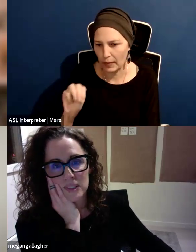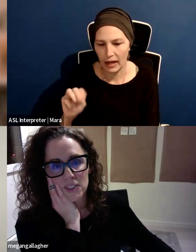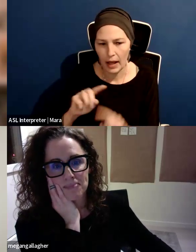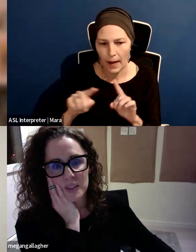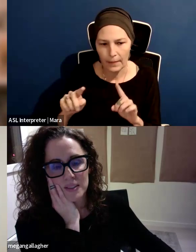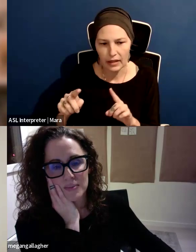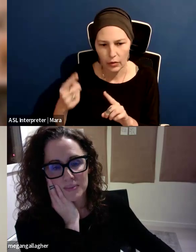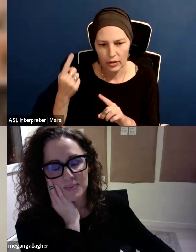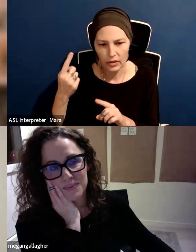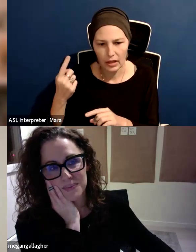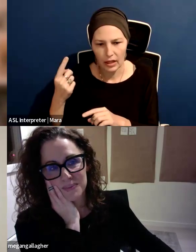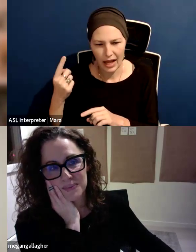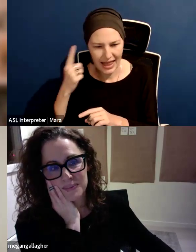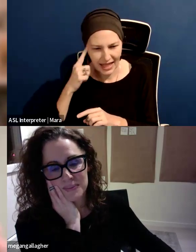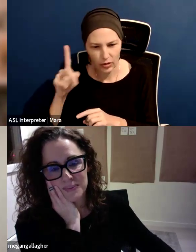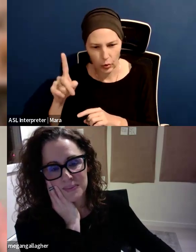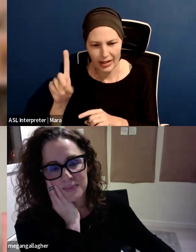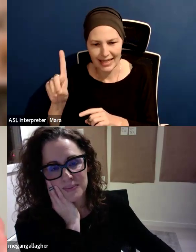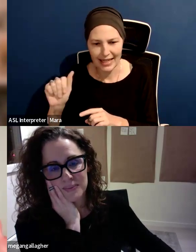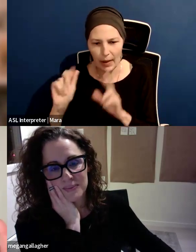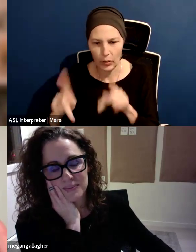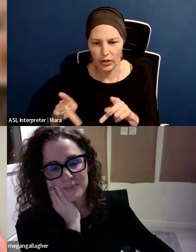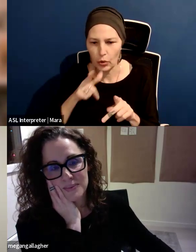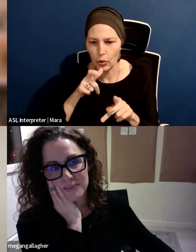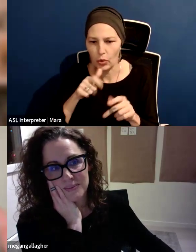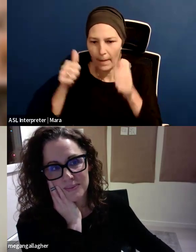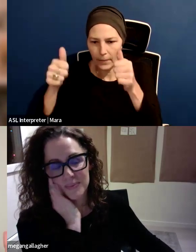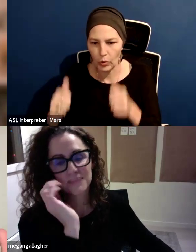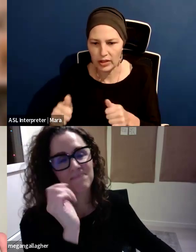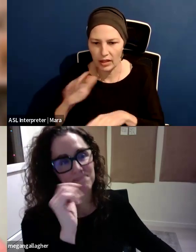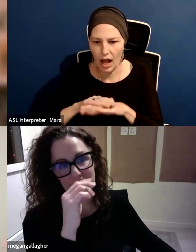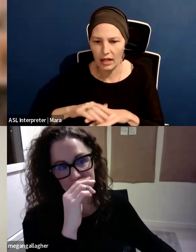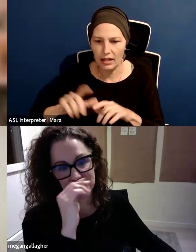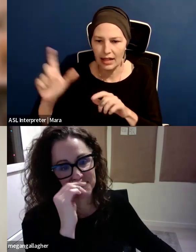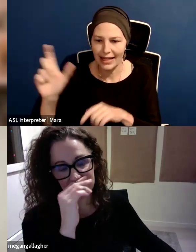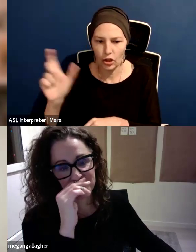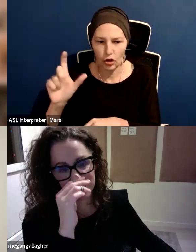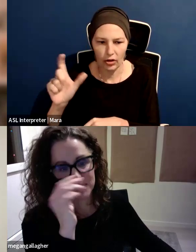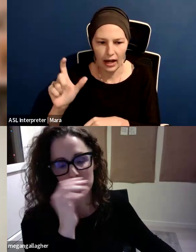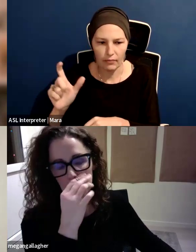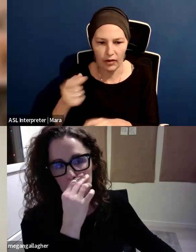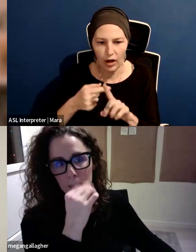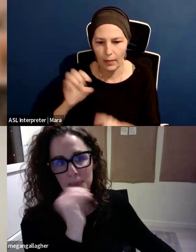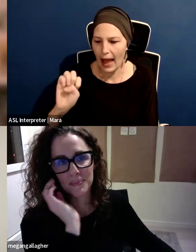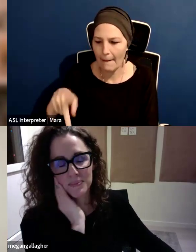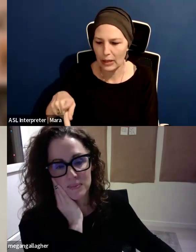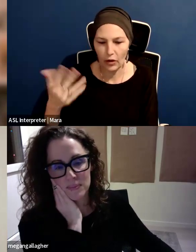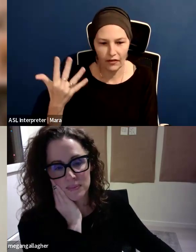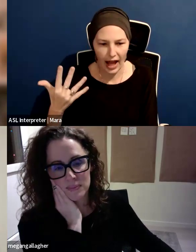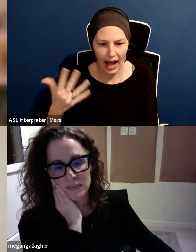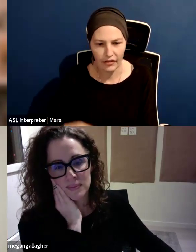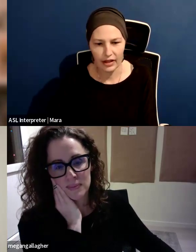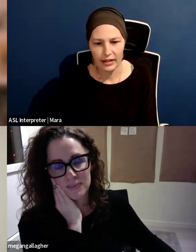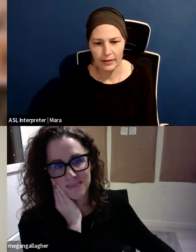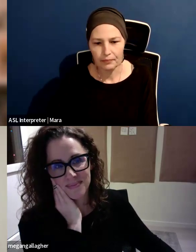a disabled person posting, I think it was on Instagram, and posted the clip from episode 5 of